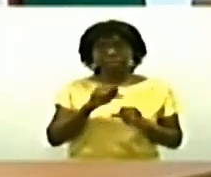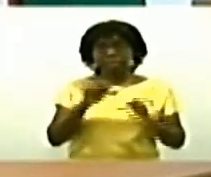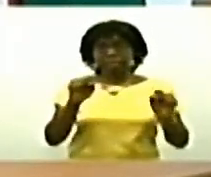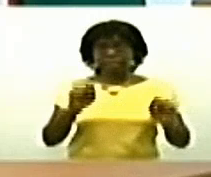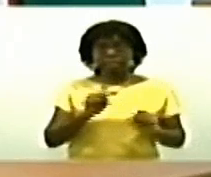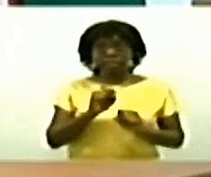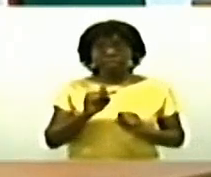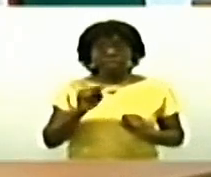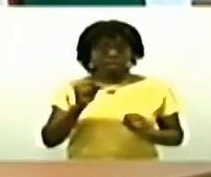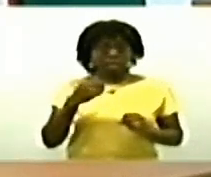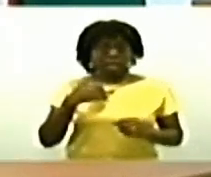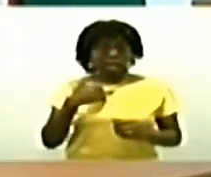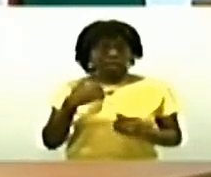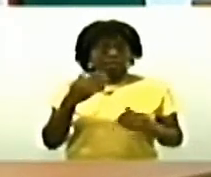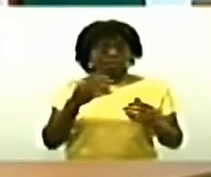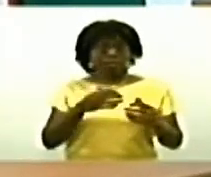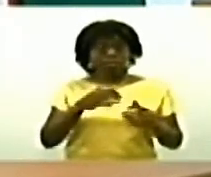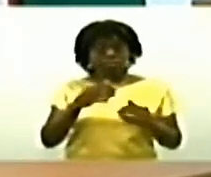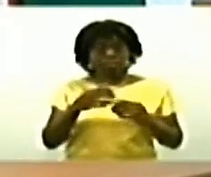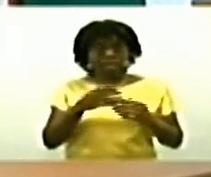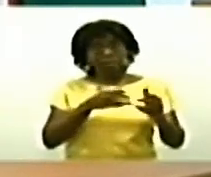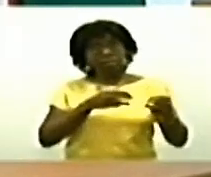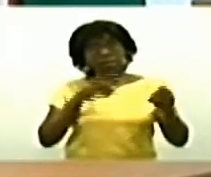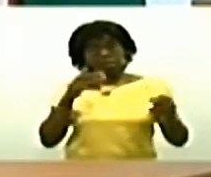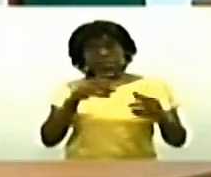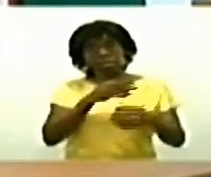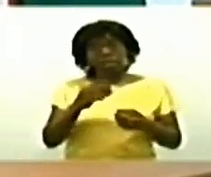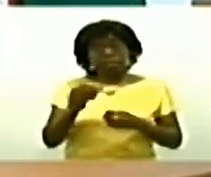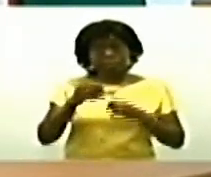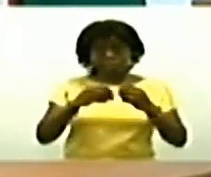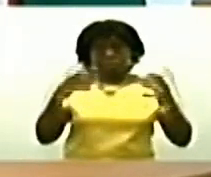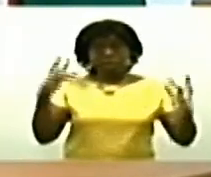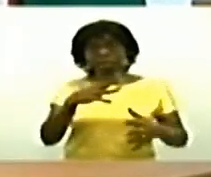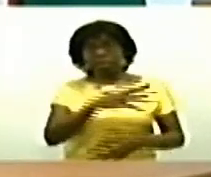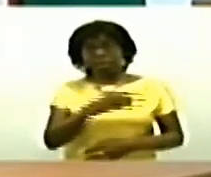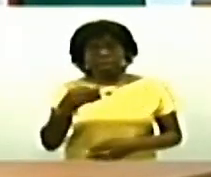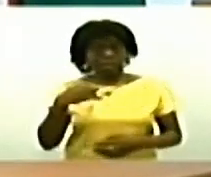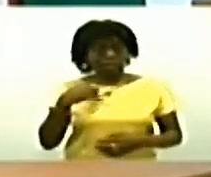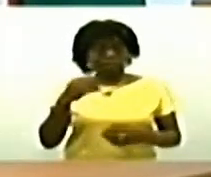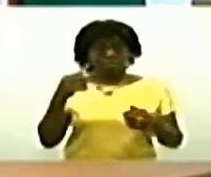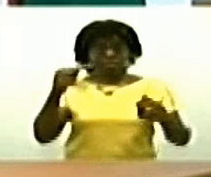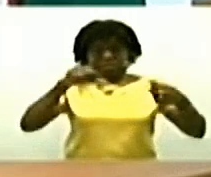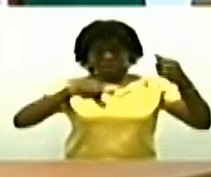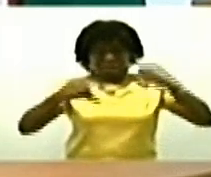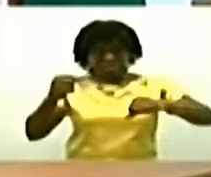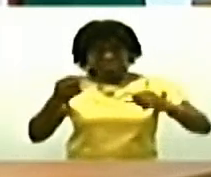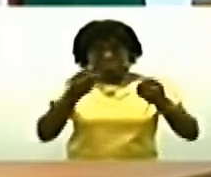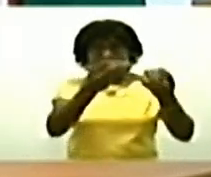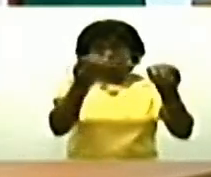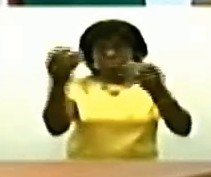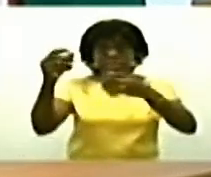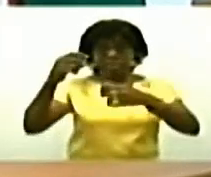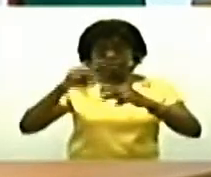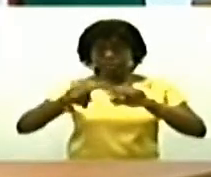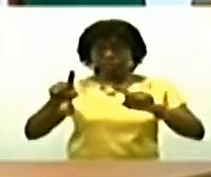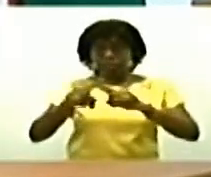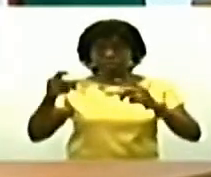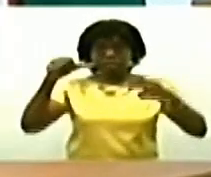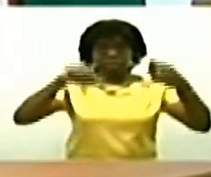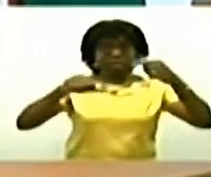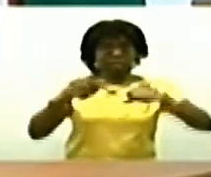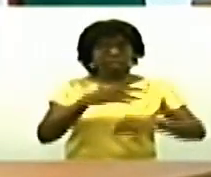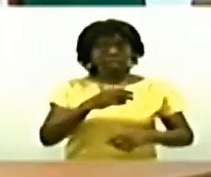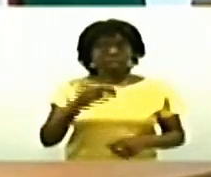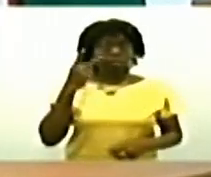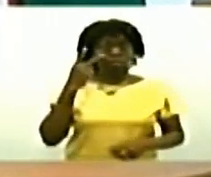possess nuclear weapons, highly advanced in medicine and all branches of science. And when I look at my